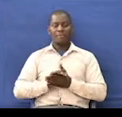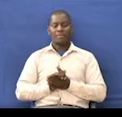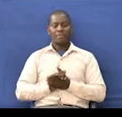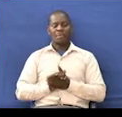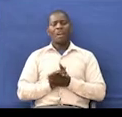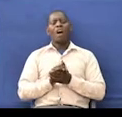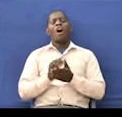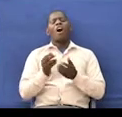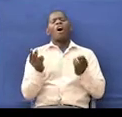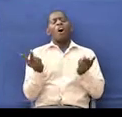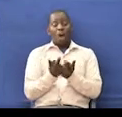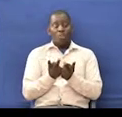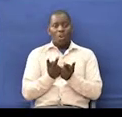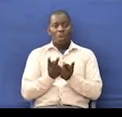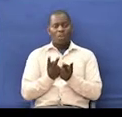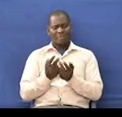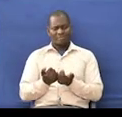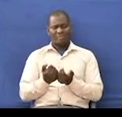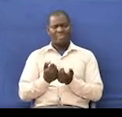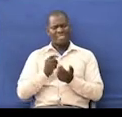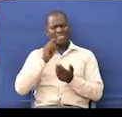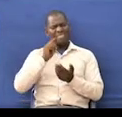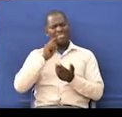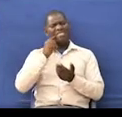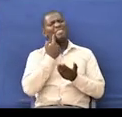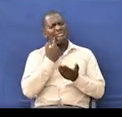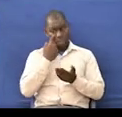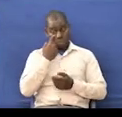But also try to see if